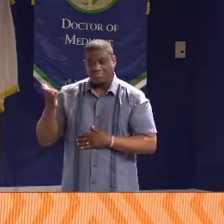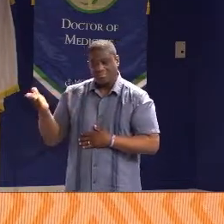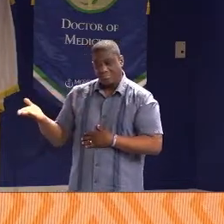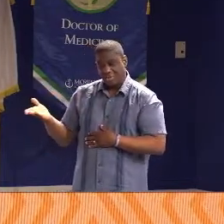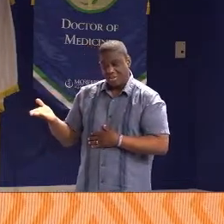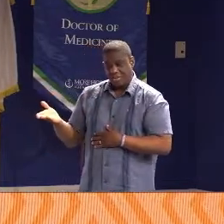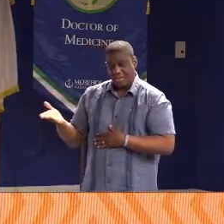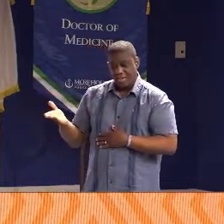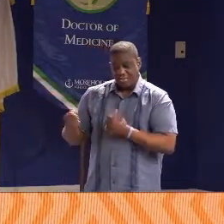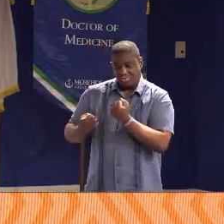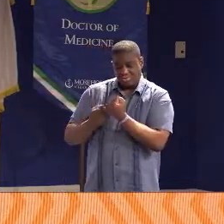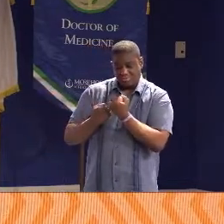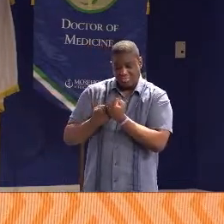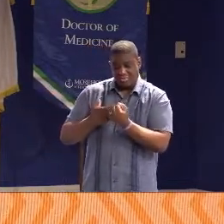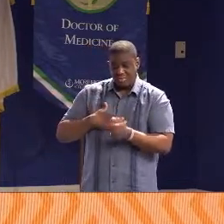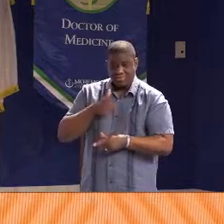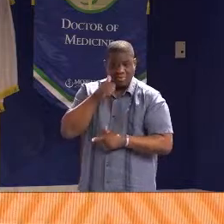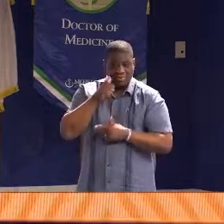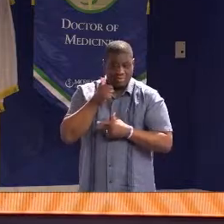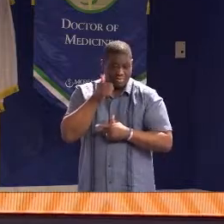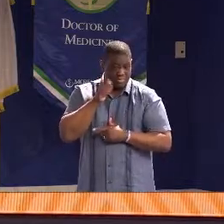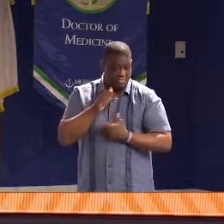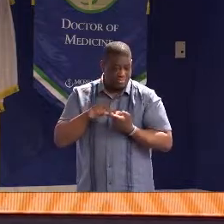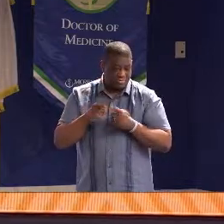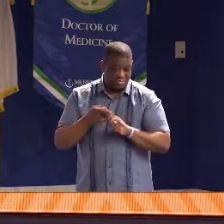side from the very beginning,